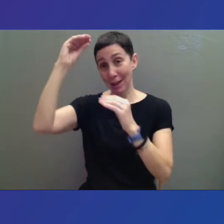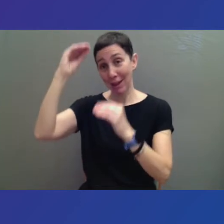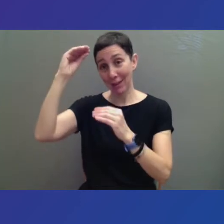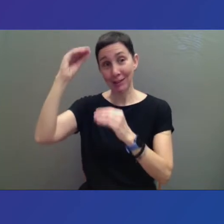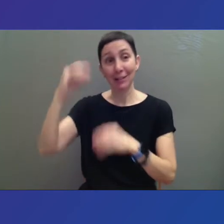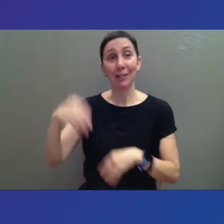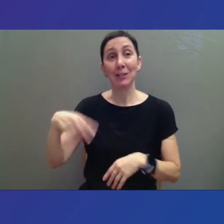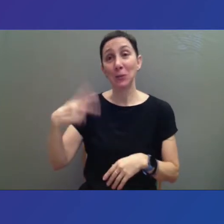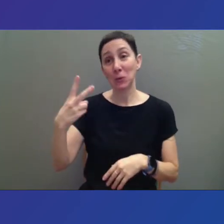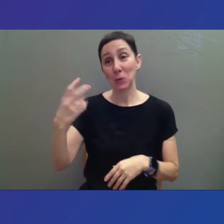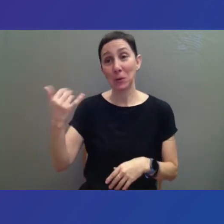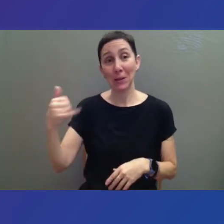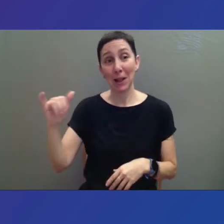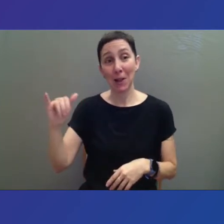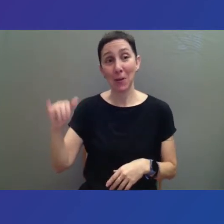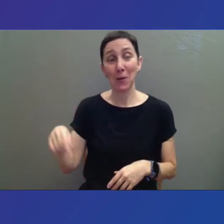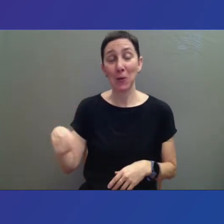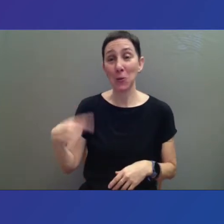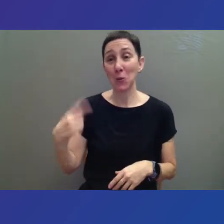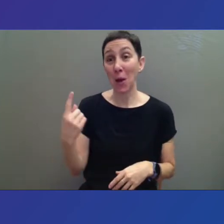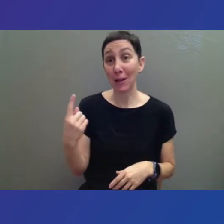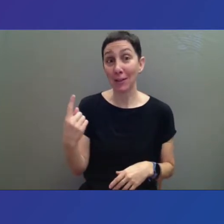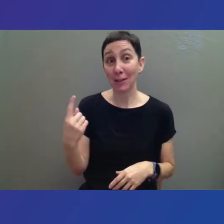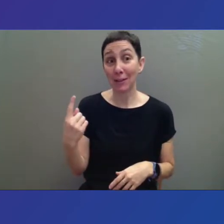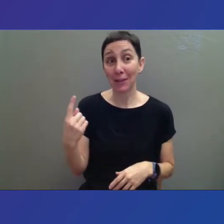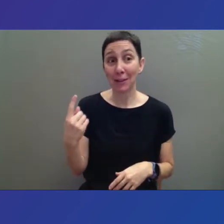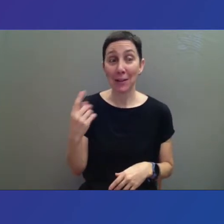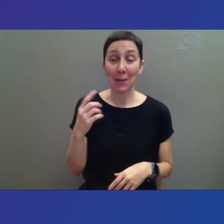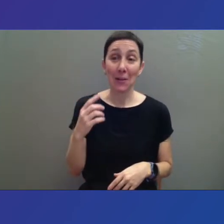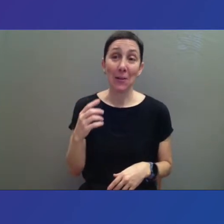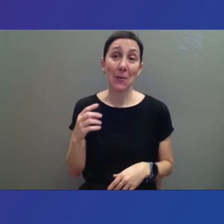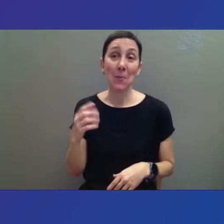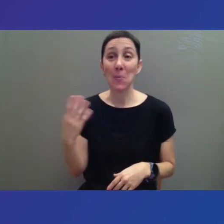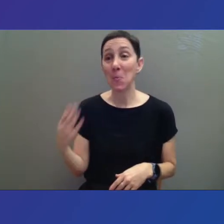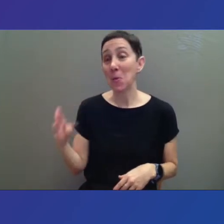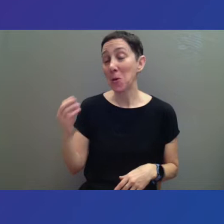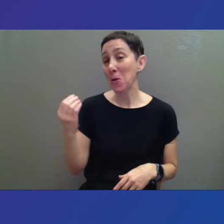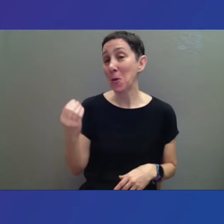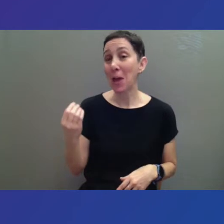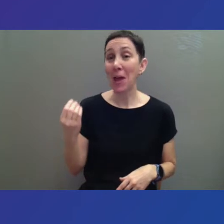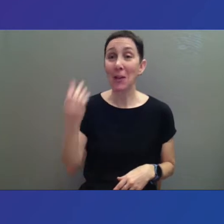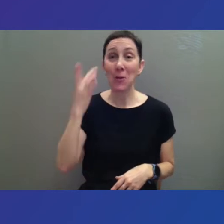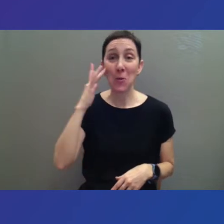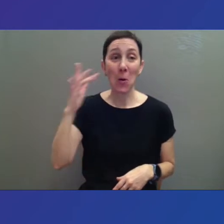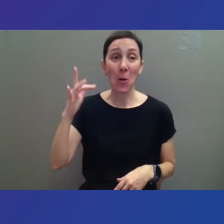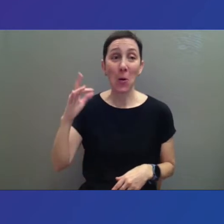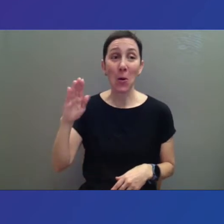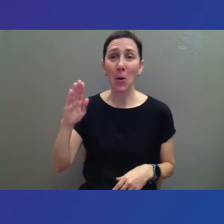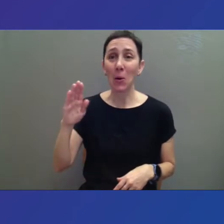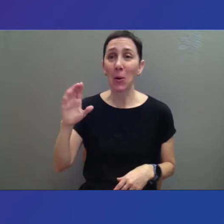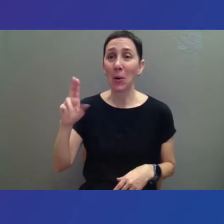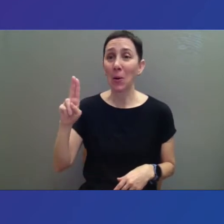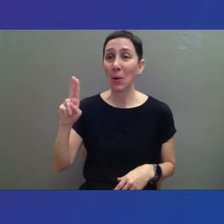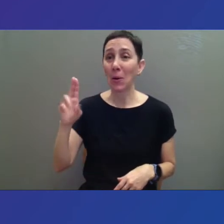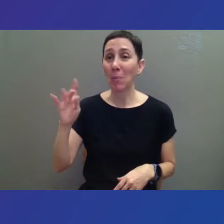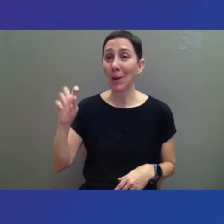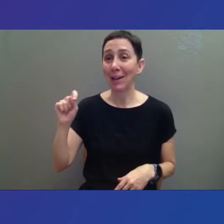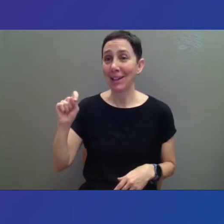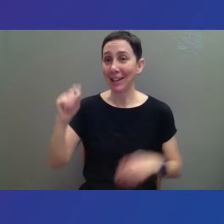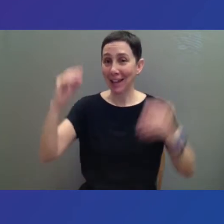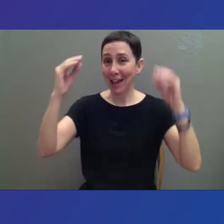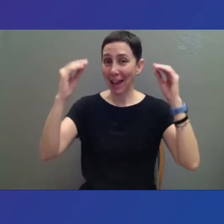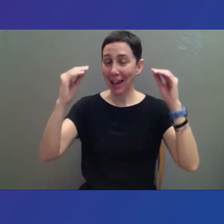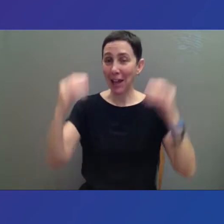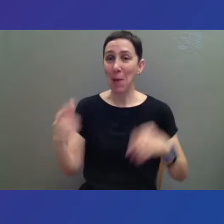which are yellow, and 1 that is a blue and gold bucket hat. And to my left, there is